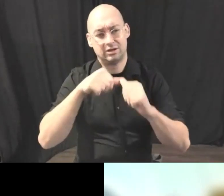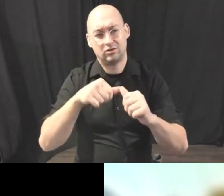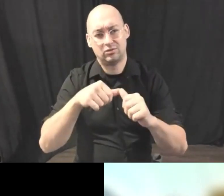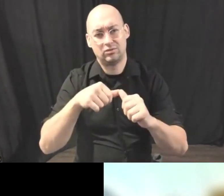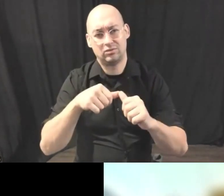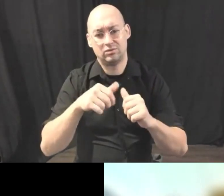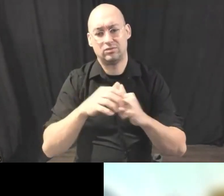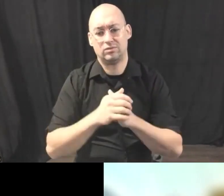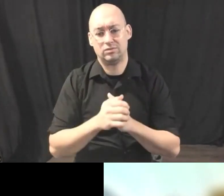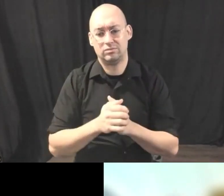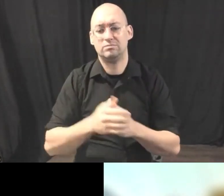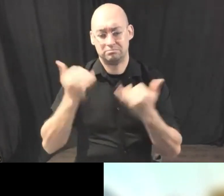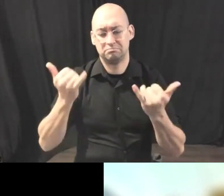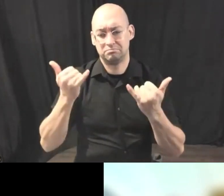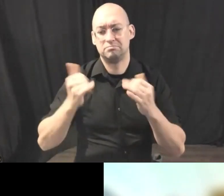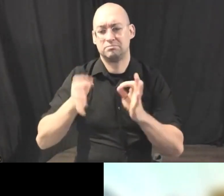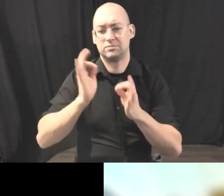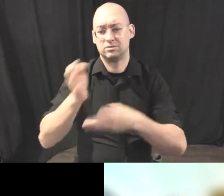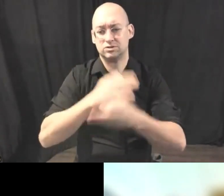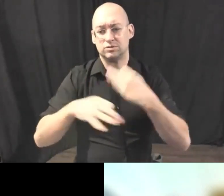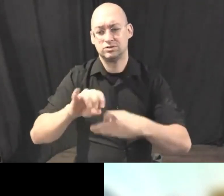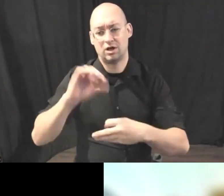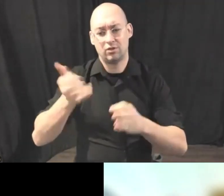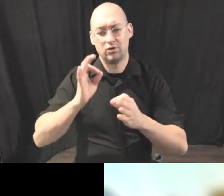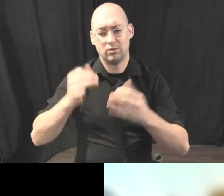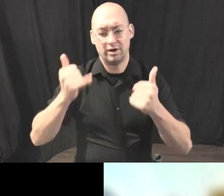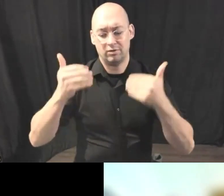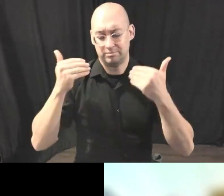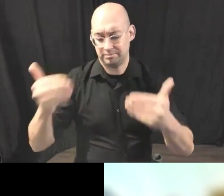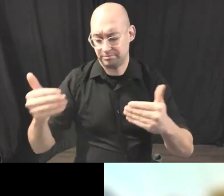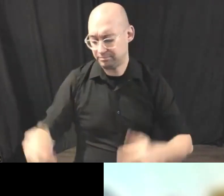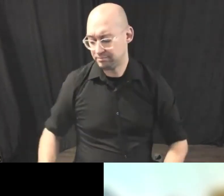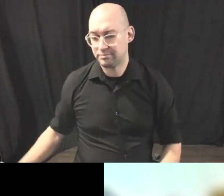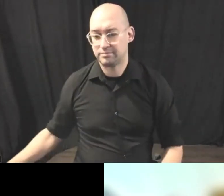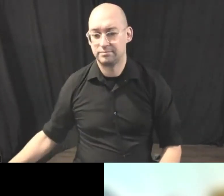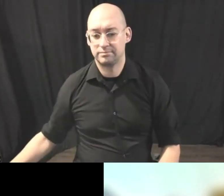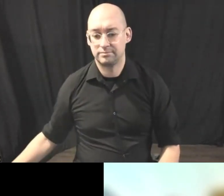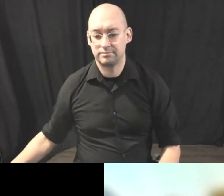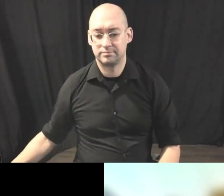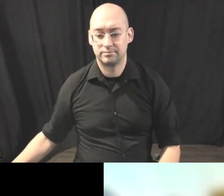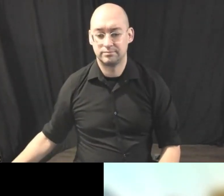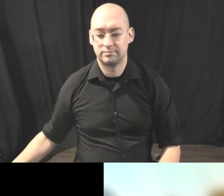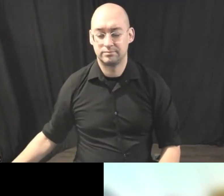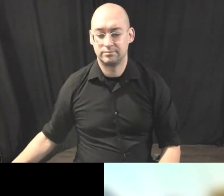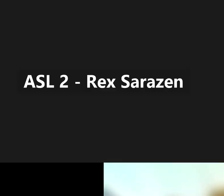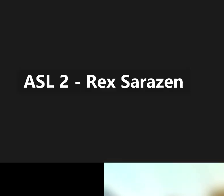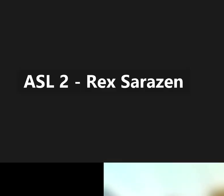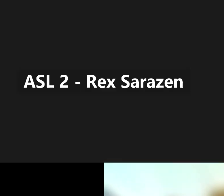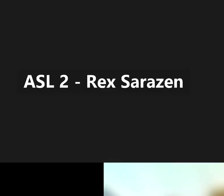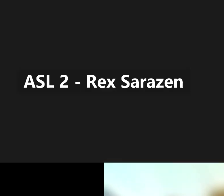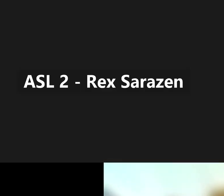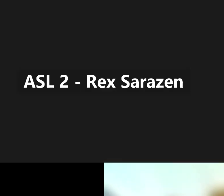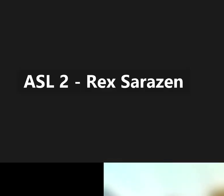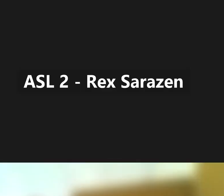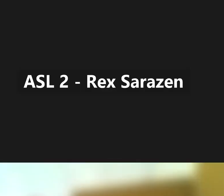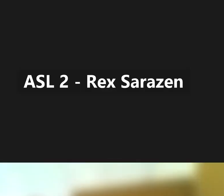space, and just appreciate that we have tables set to continue these dialogues, and to your point, that we are doing the in-between work to